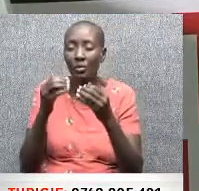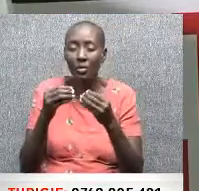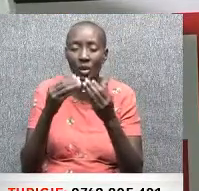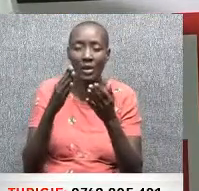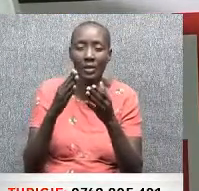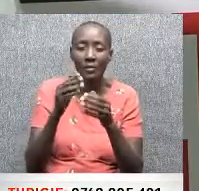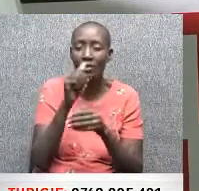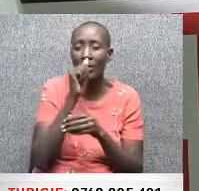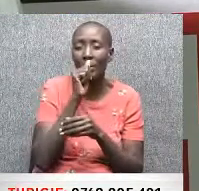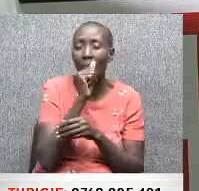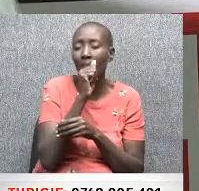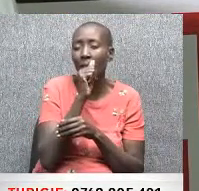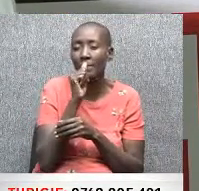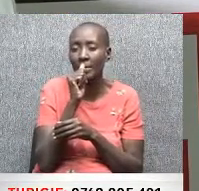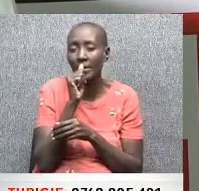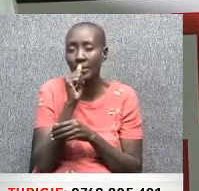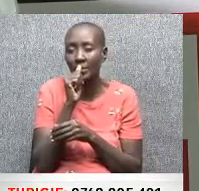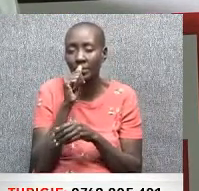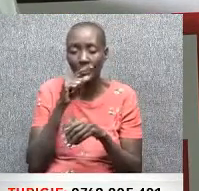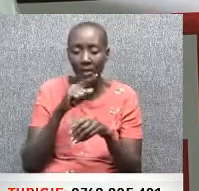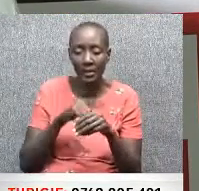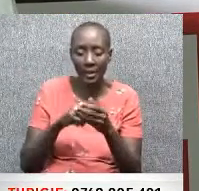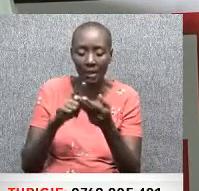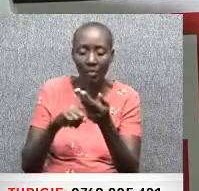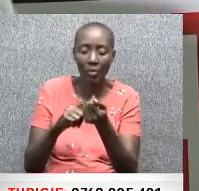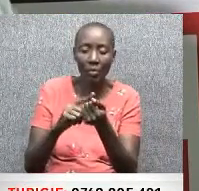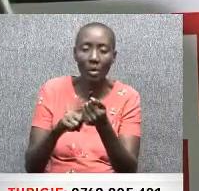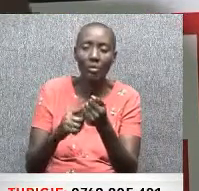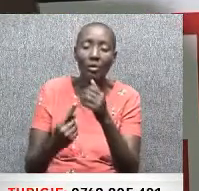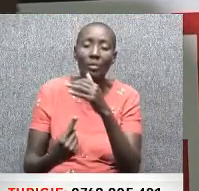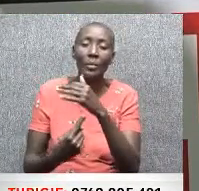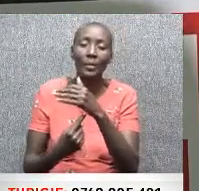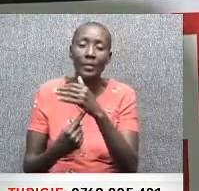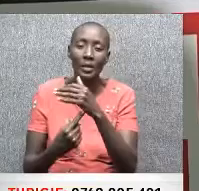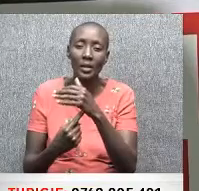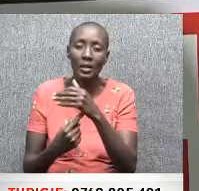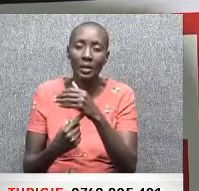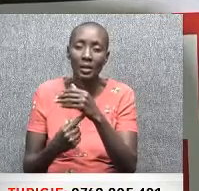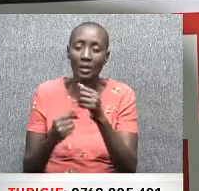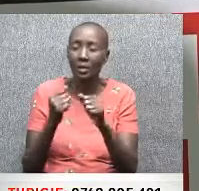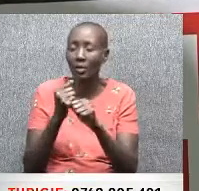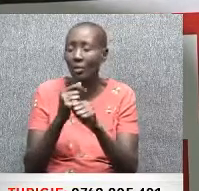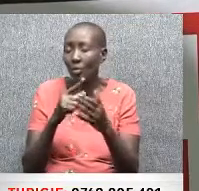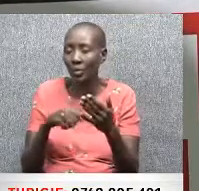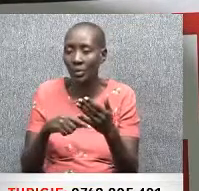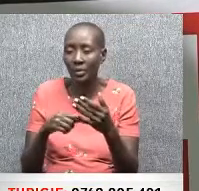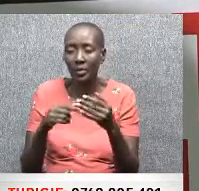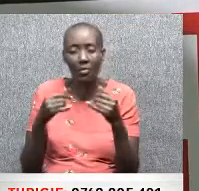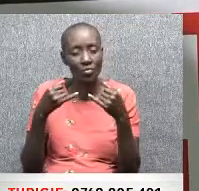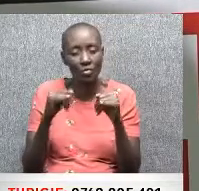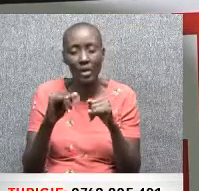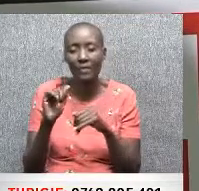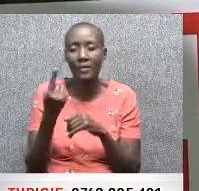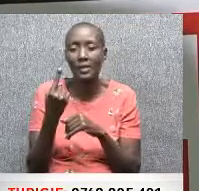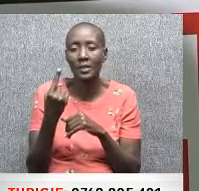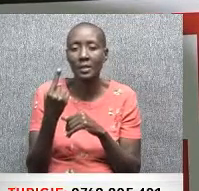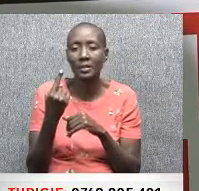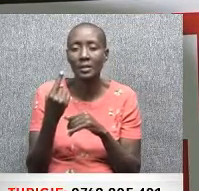you do a digital census, what you do is you test. We've been testing our